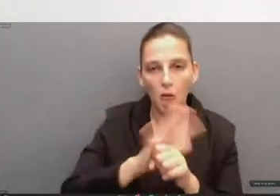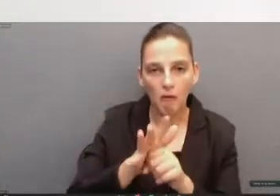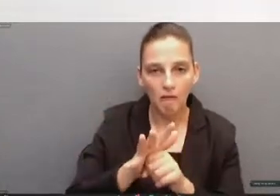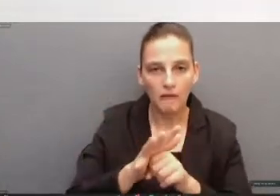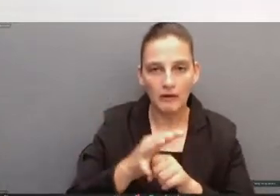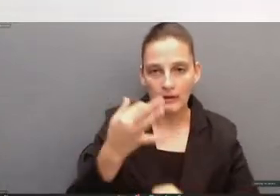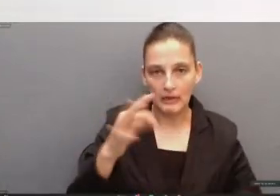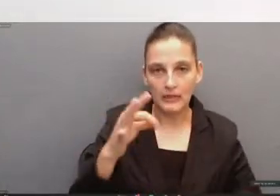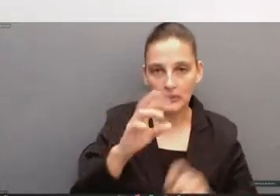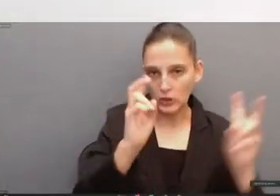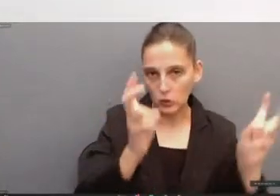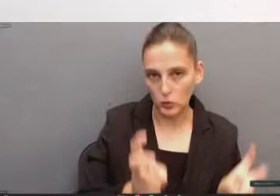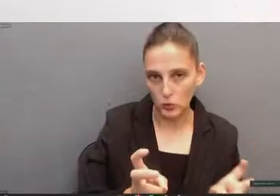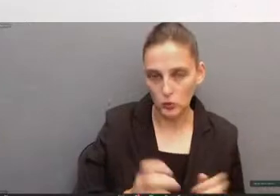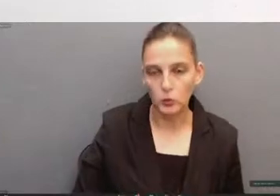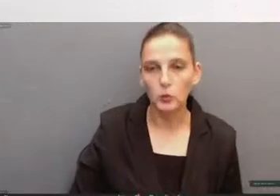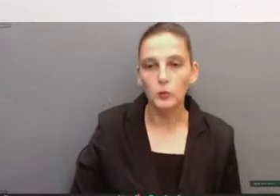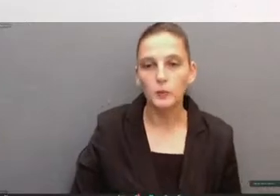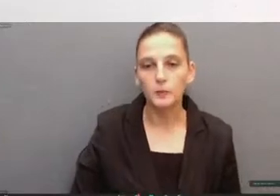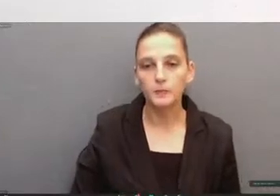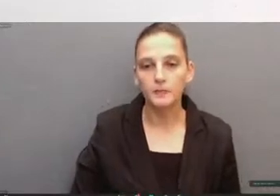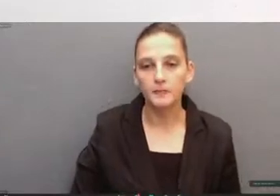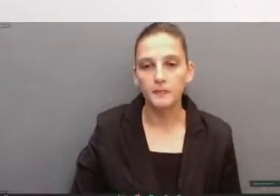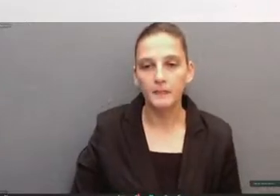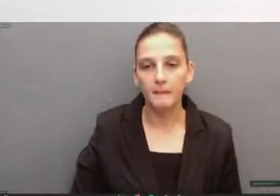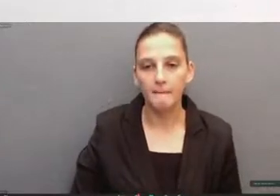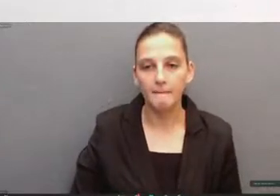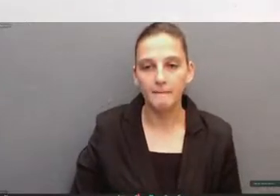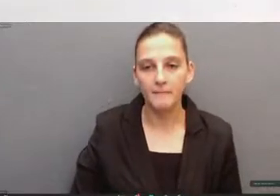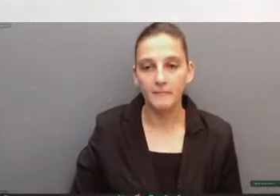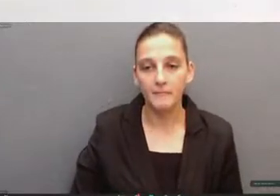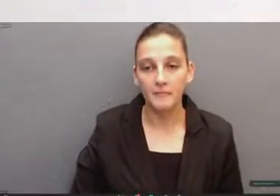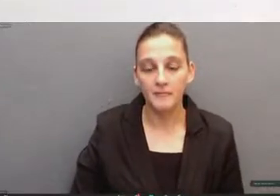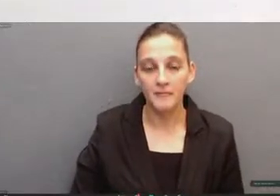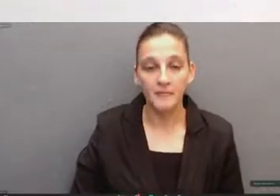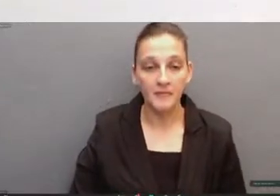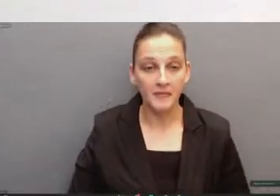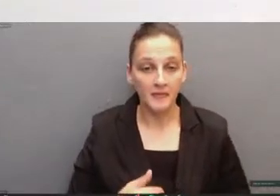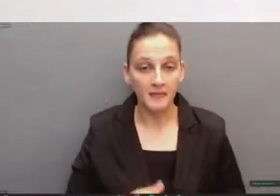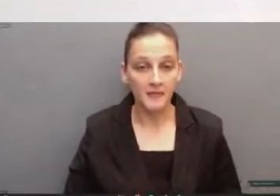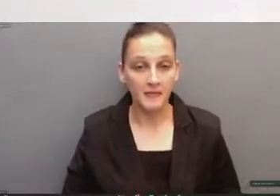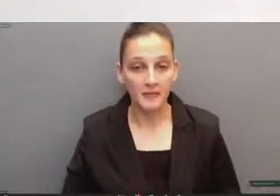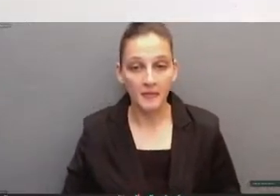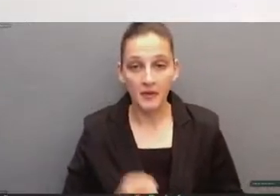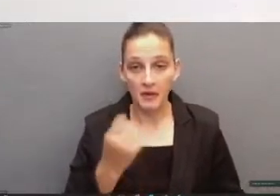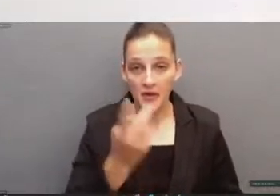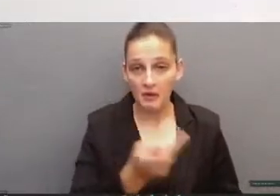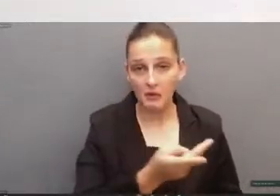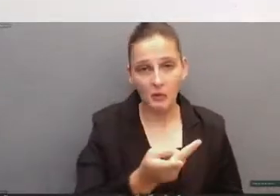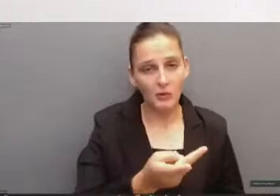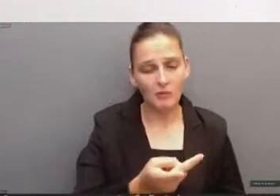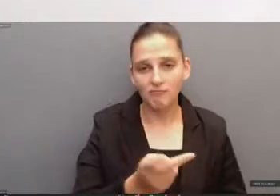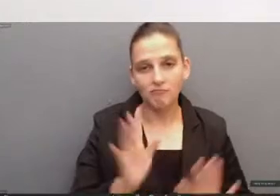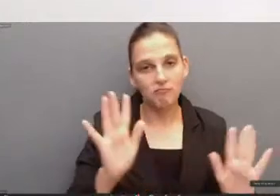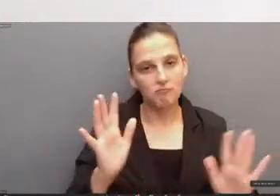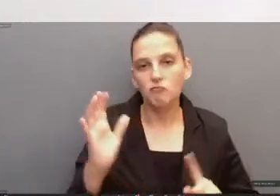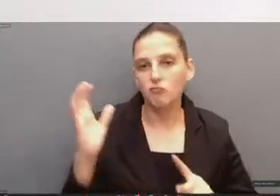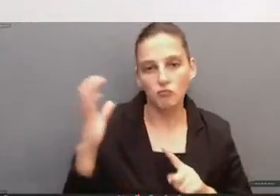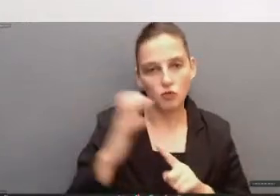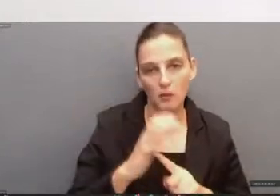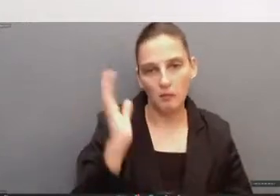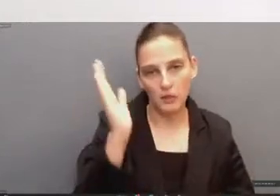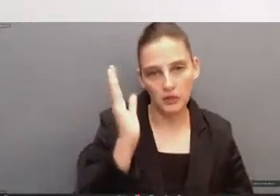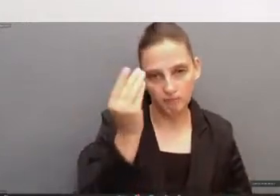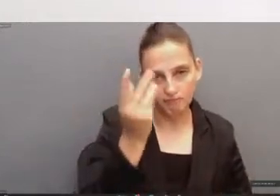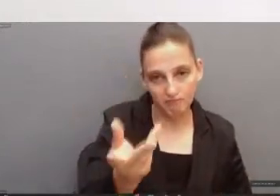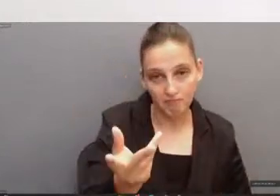COVID-19 issues. And I really would remind folks that they did excellent presentations. And my aim is